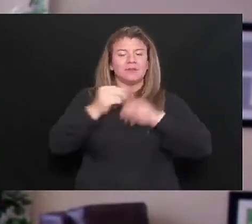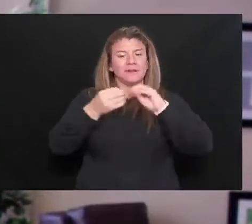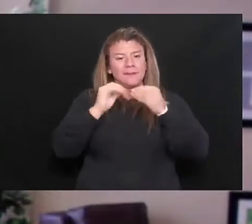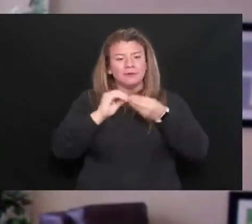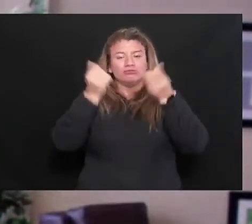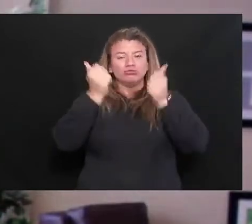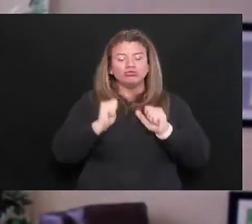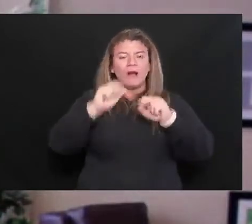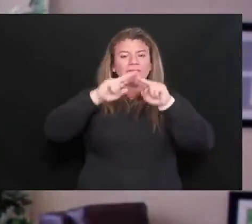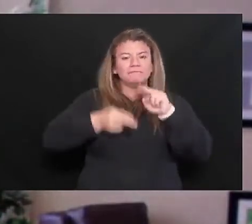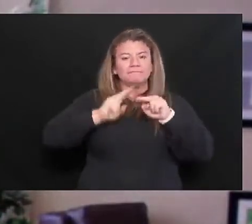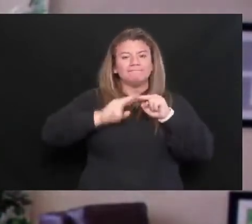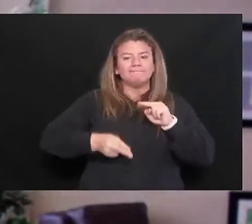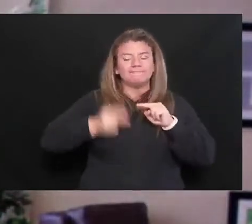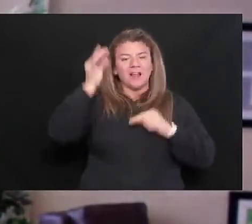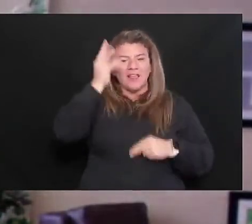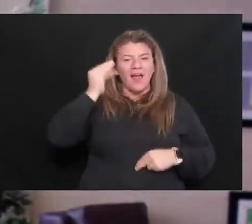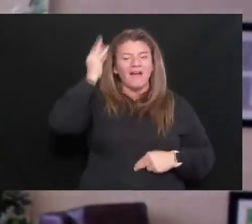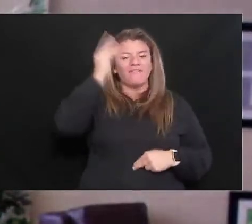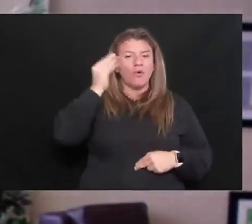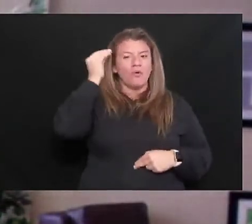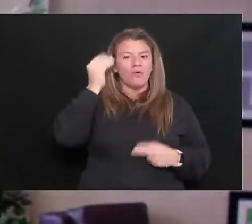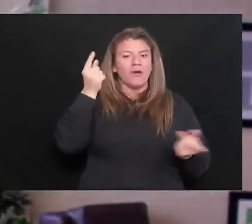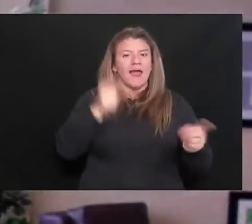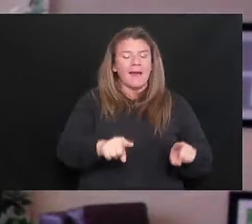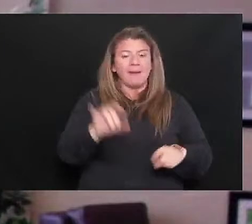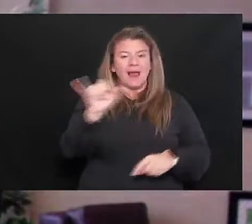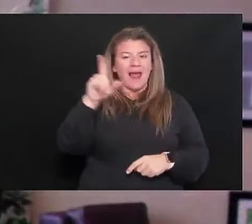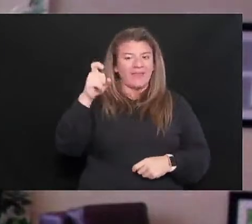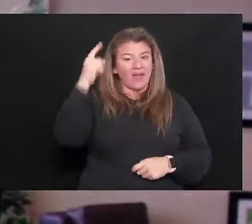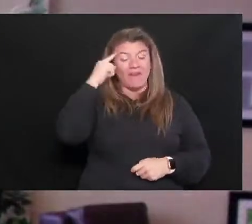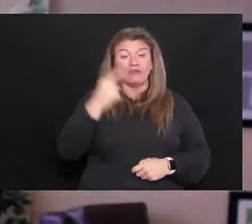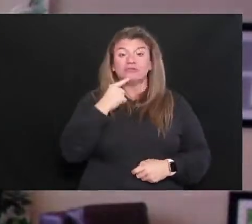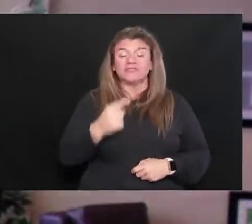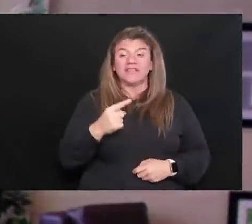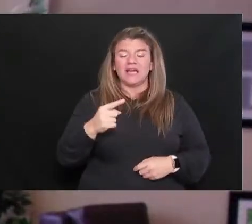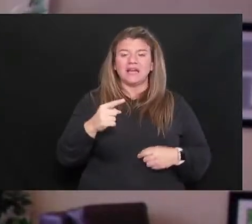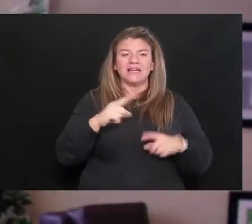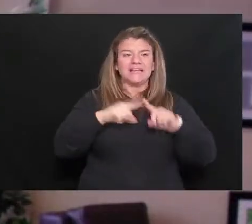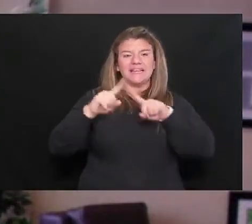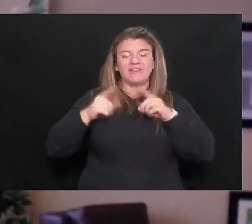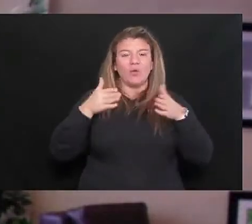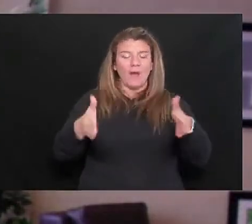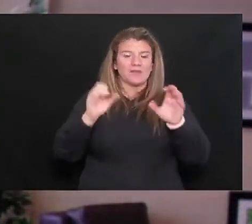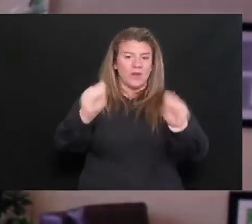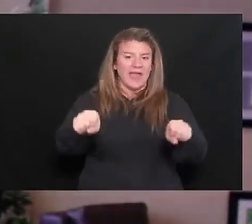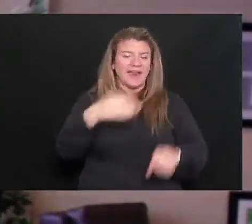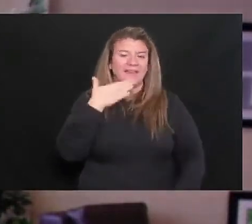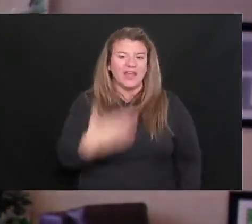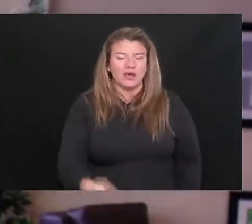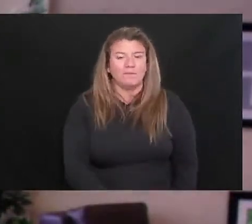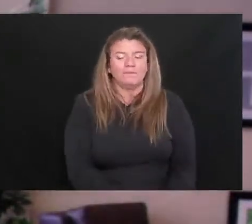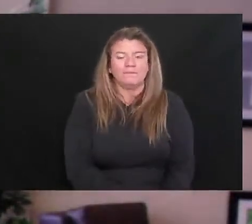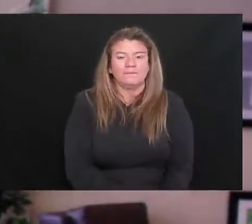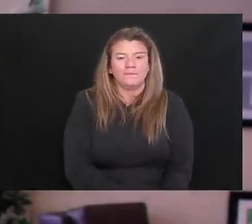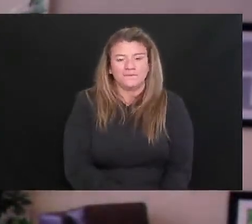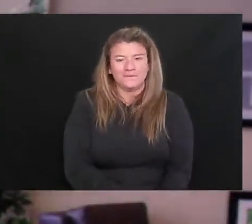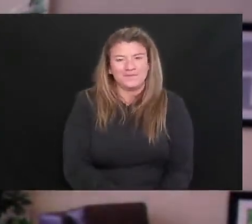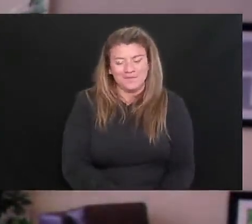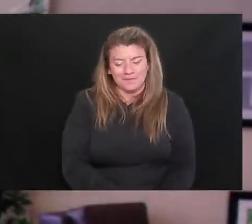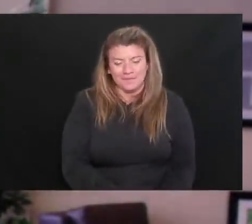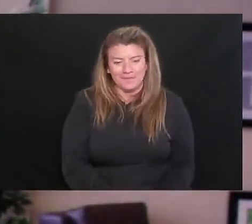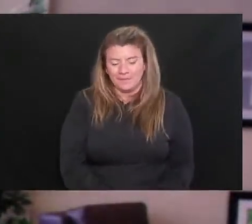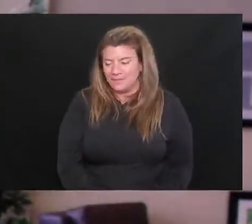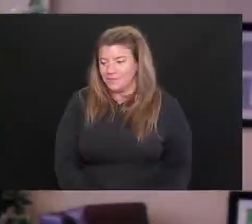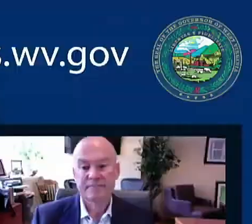to be really thoughtful for, as the governor said, assist in the ways that we can. Thank you very much. All